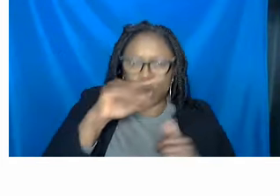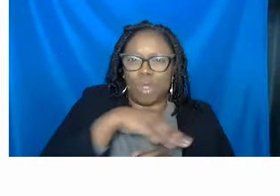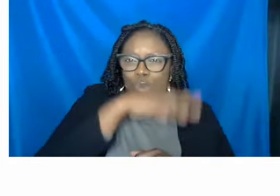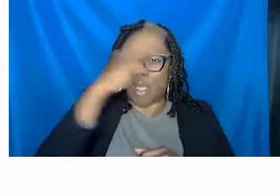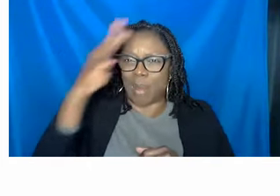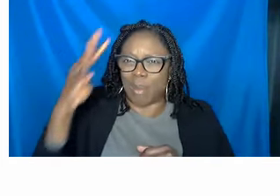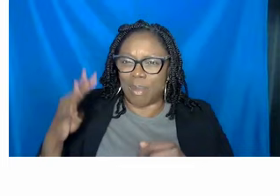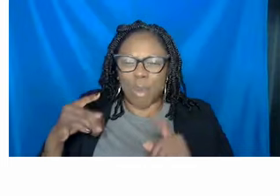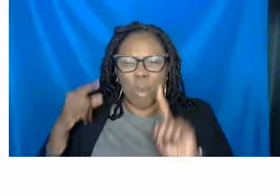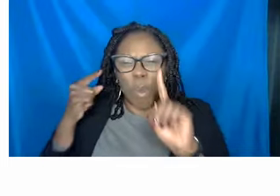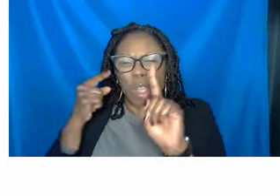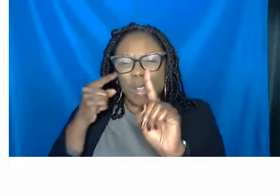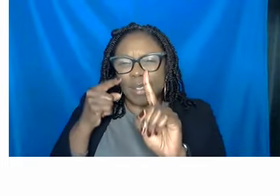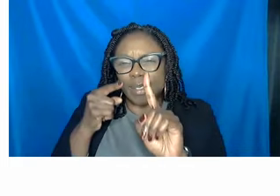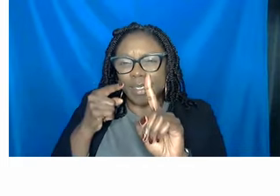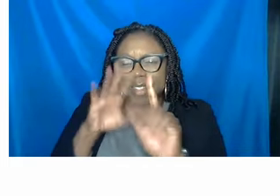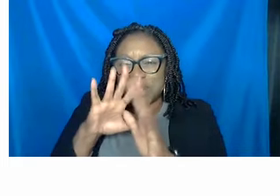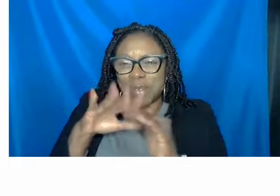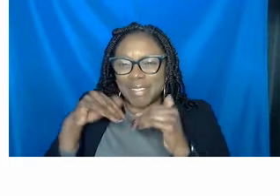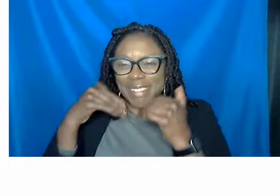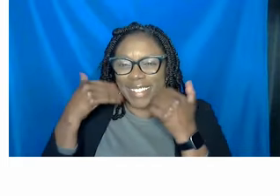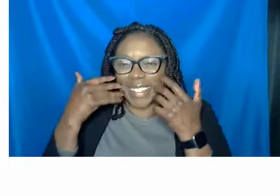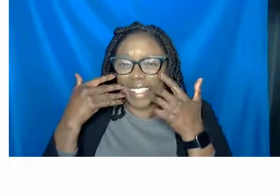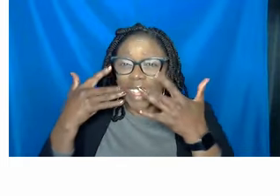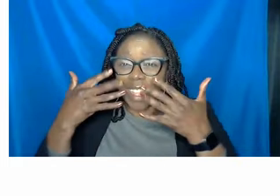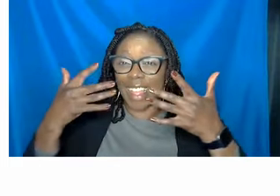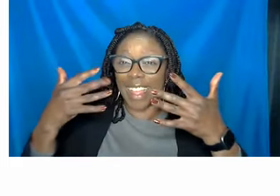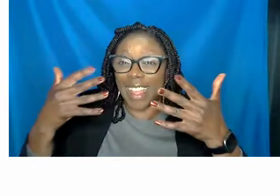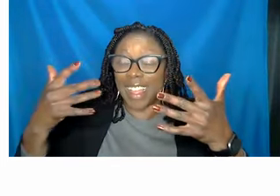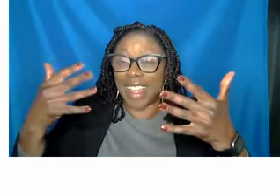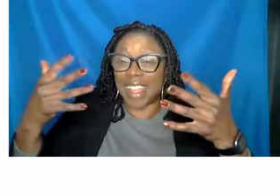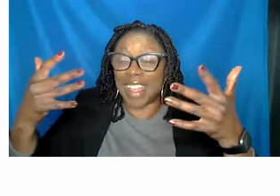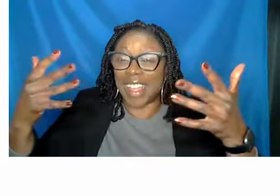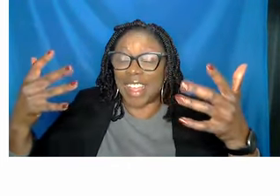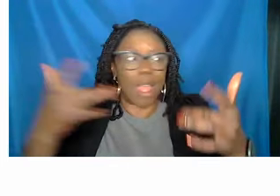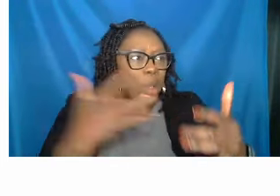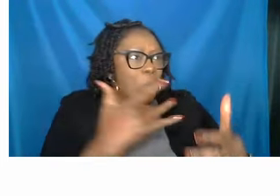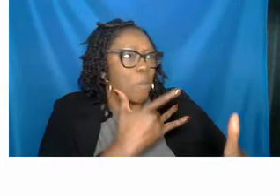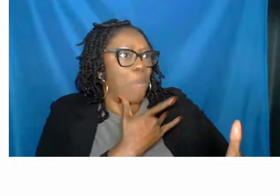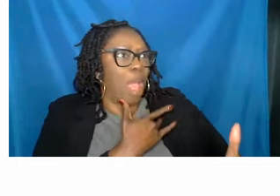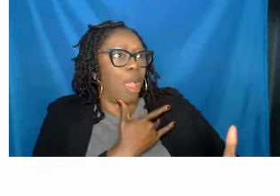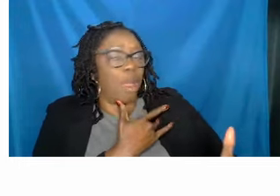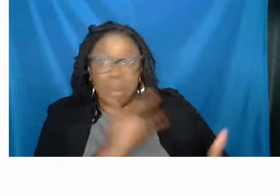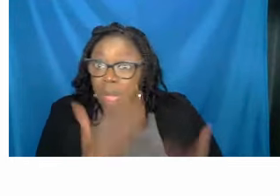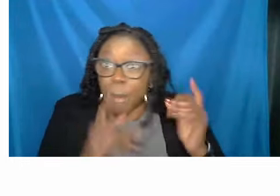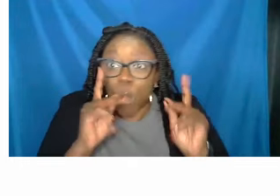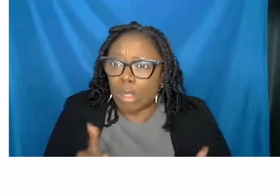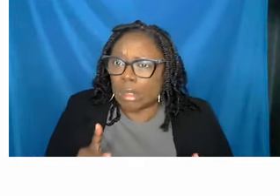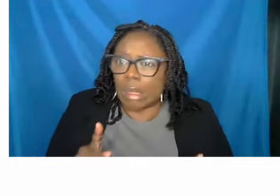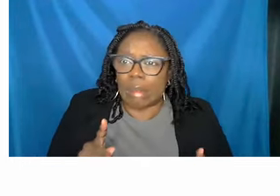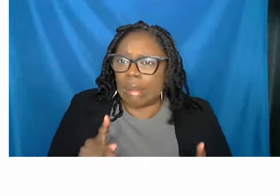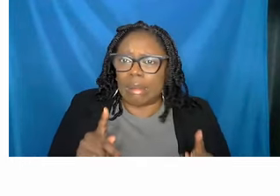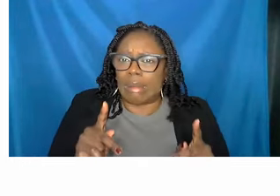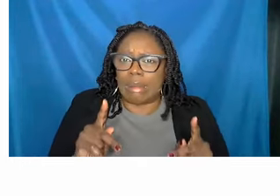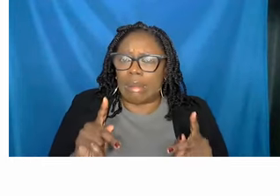is that, right, a smile, be that smile to someone who may not be having, right, a